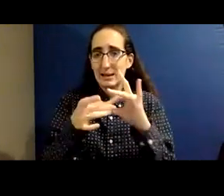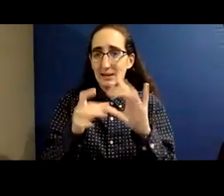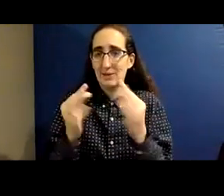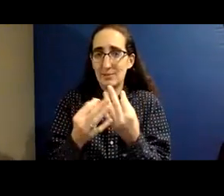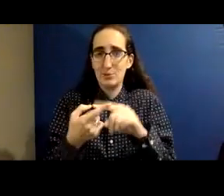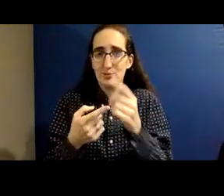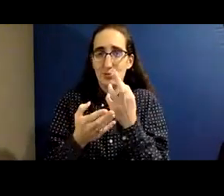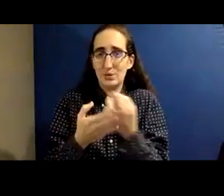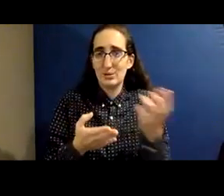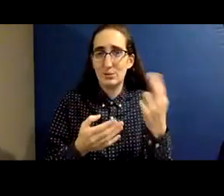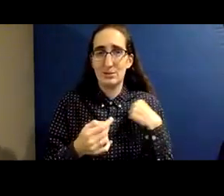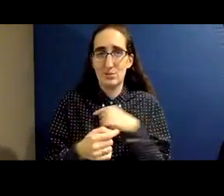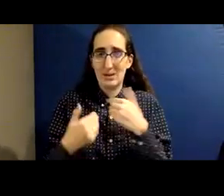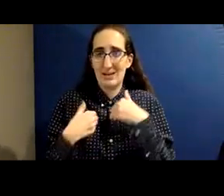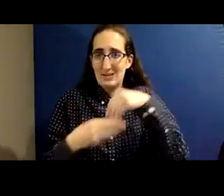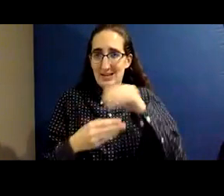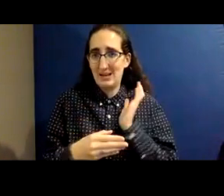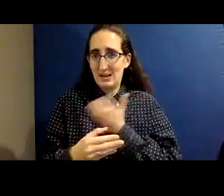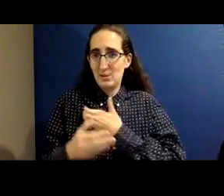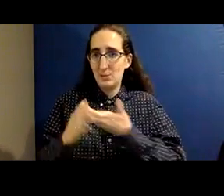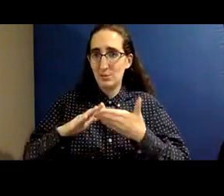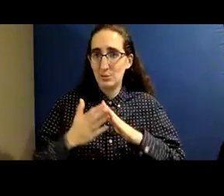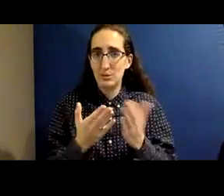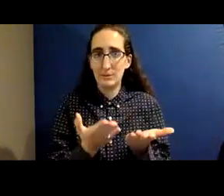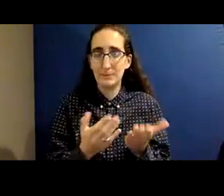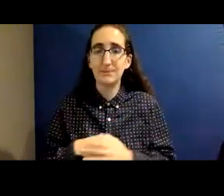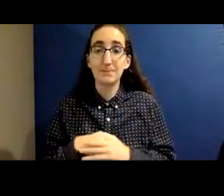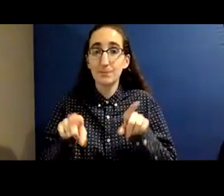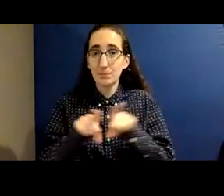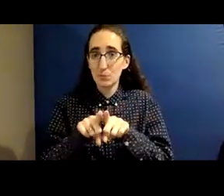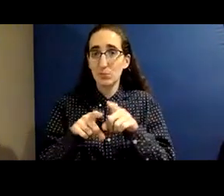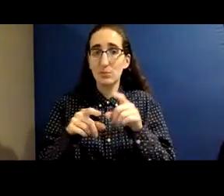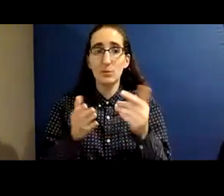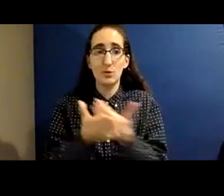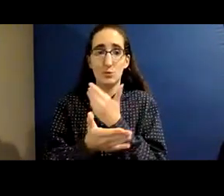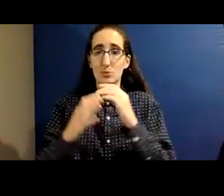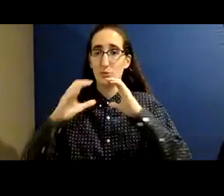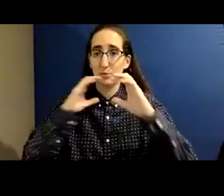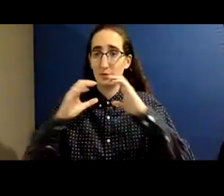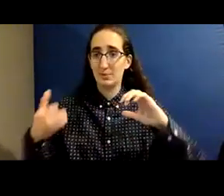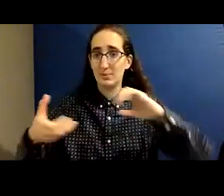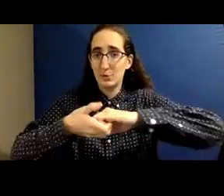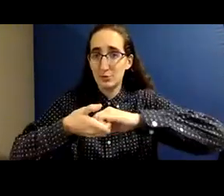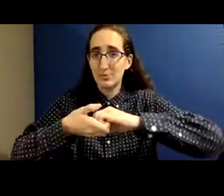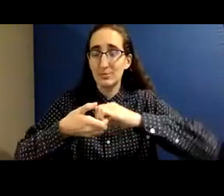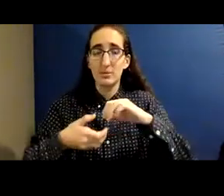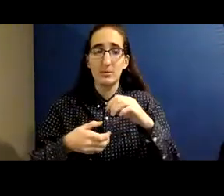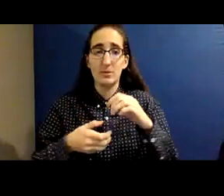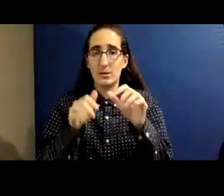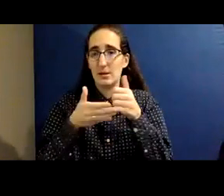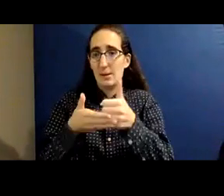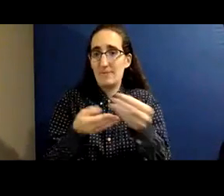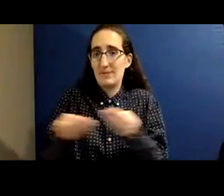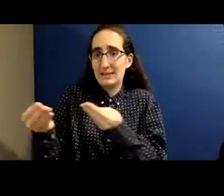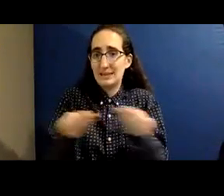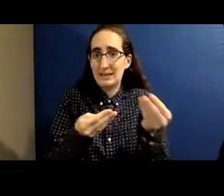the resources that we have within our community. We also have many community partnerships that we help facilitate